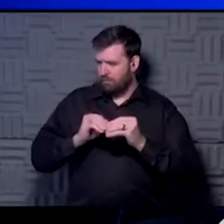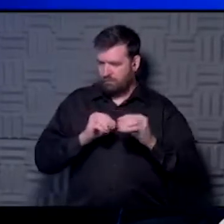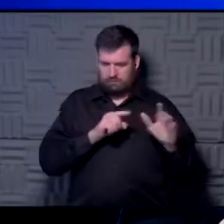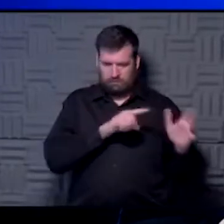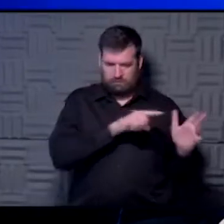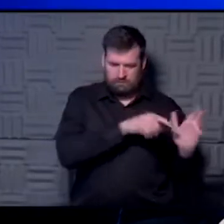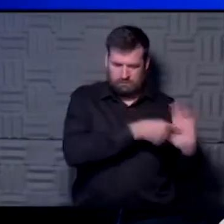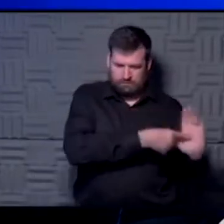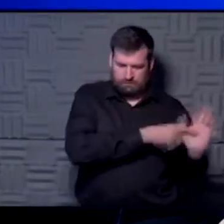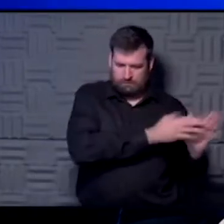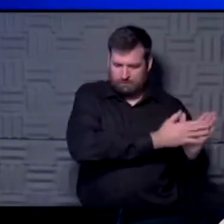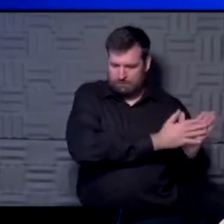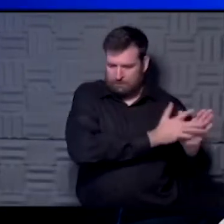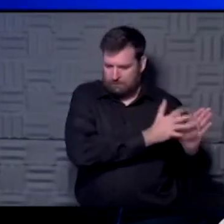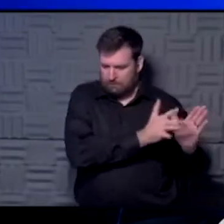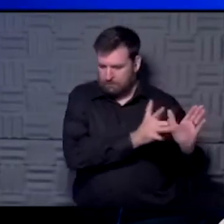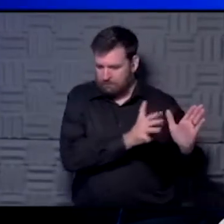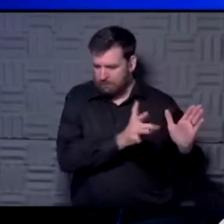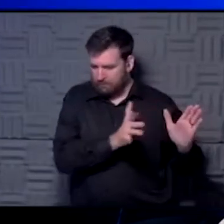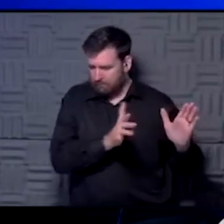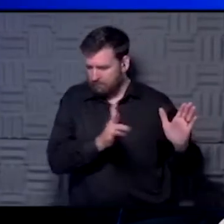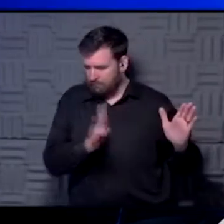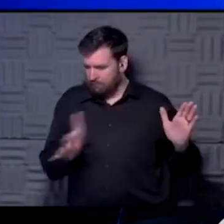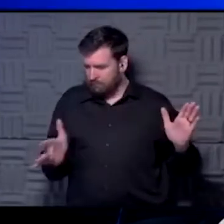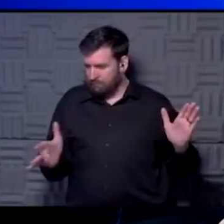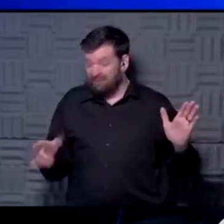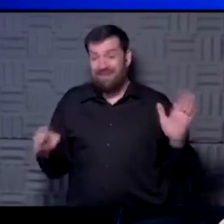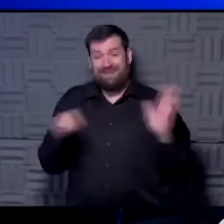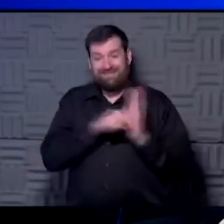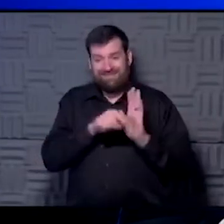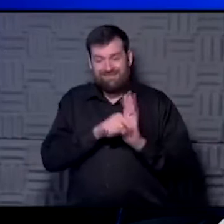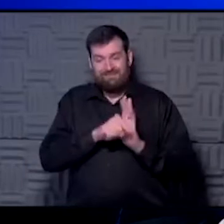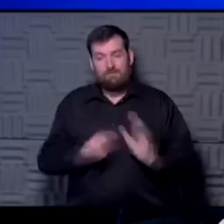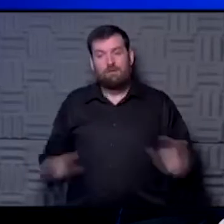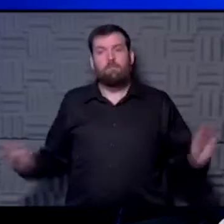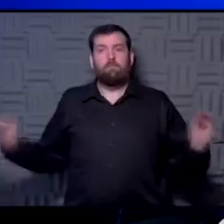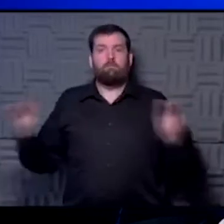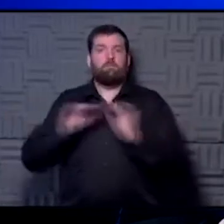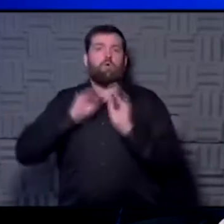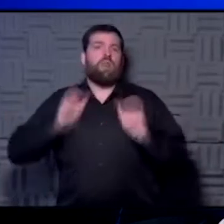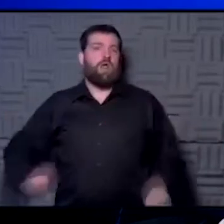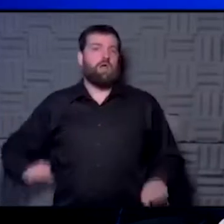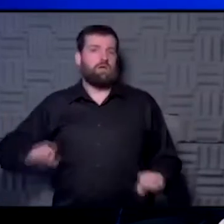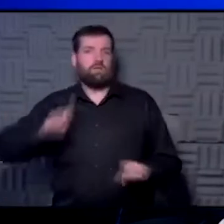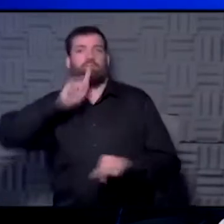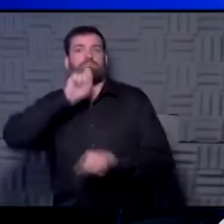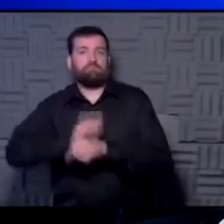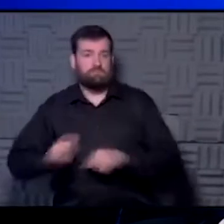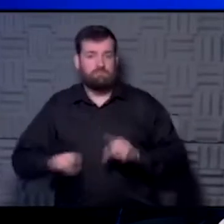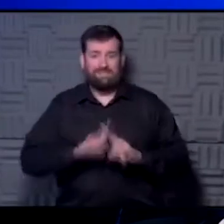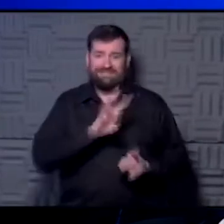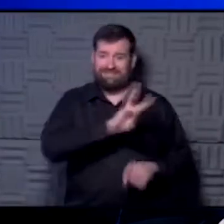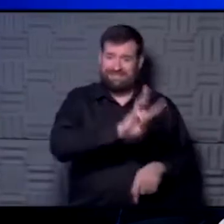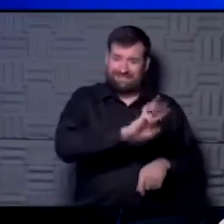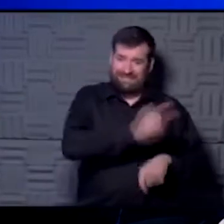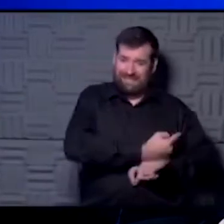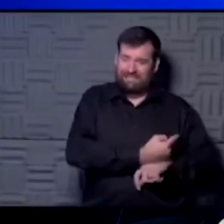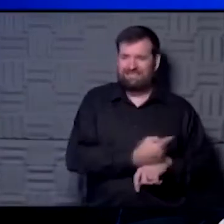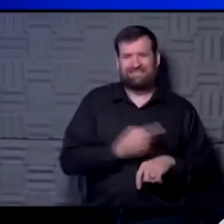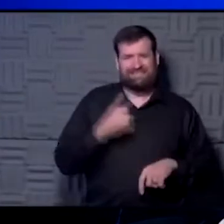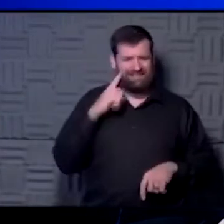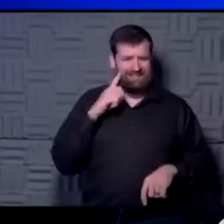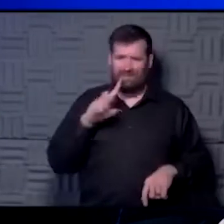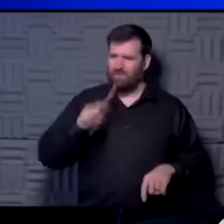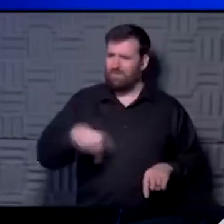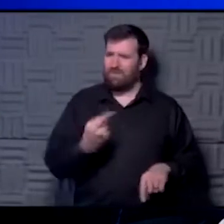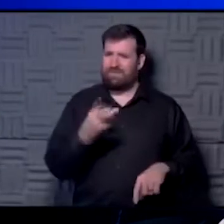go, a negative test has greater negative predictive value. But if you do it at 6 days, I think it was around 60 or